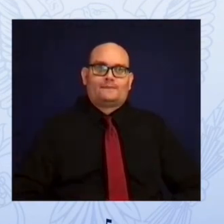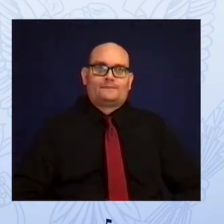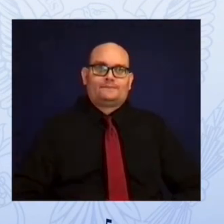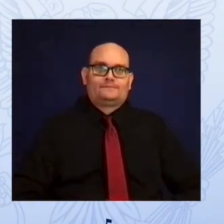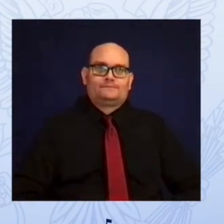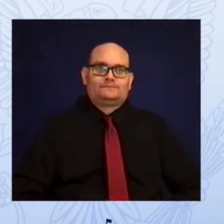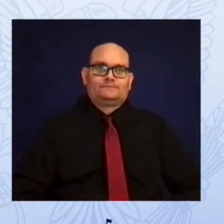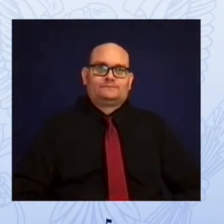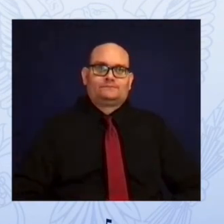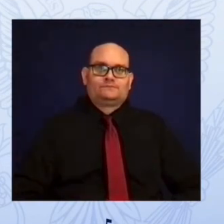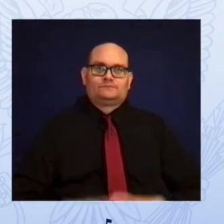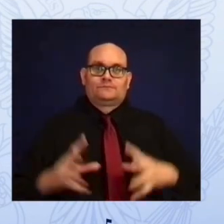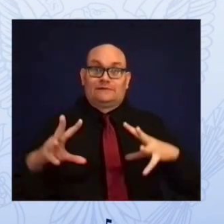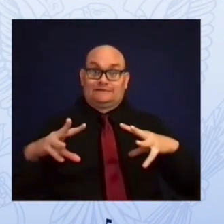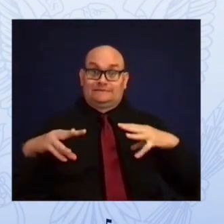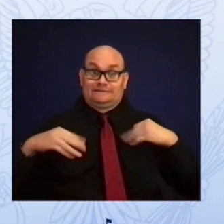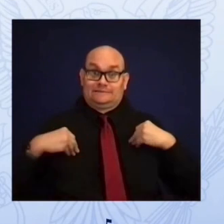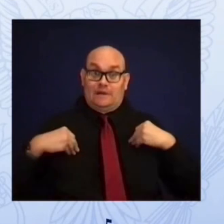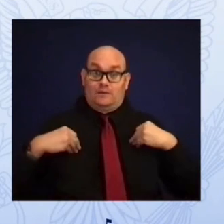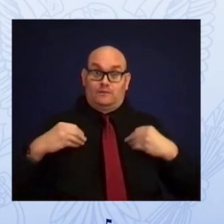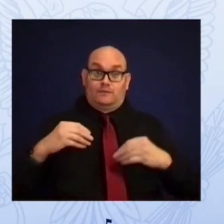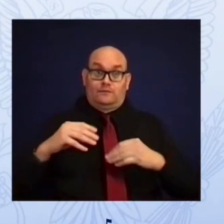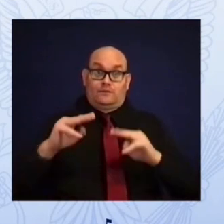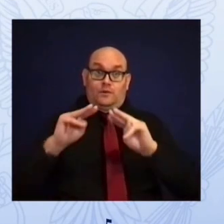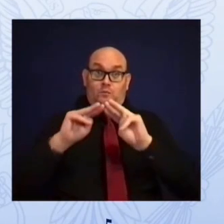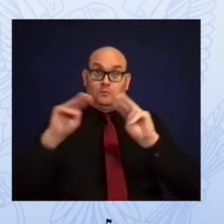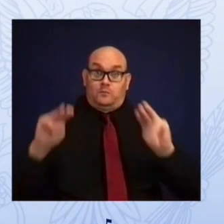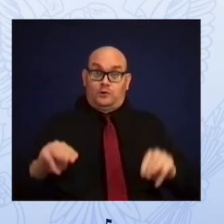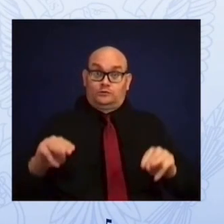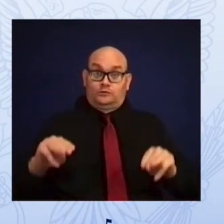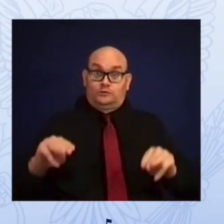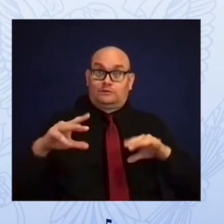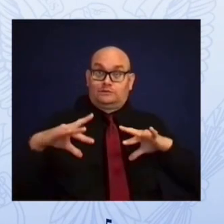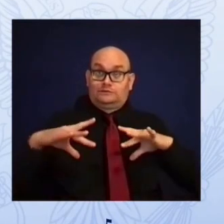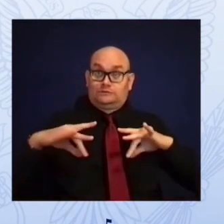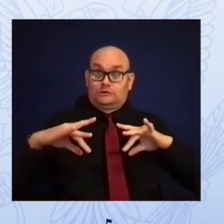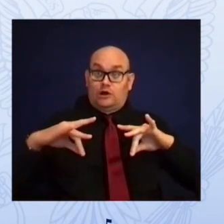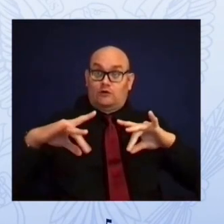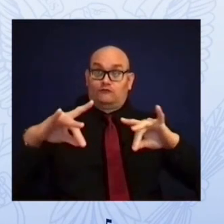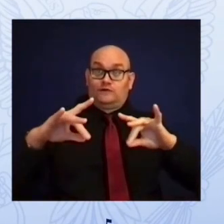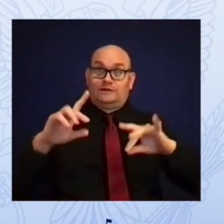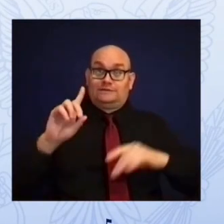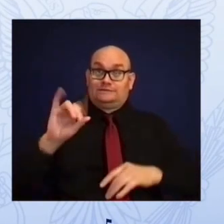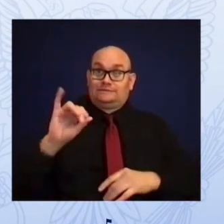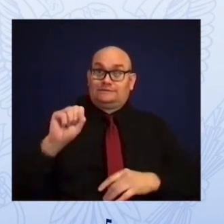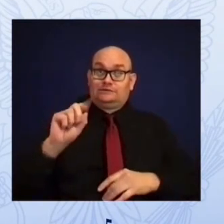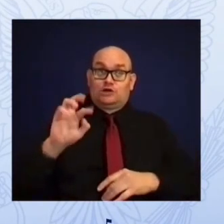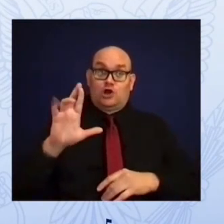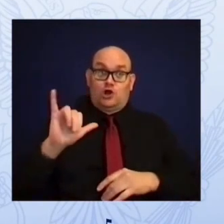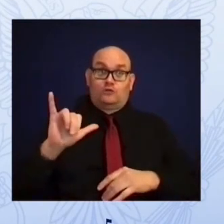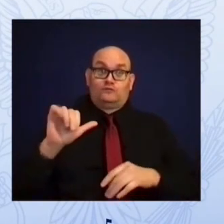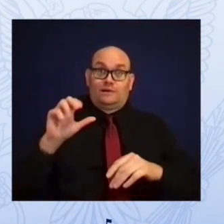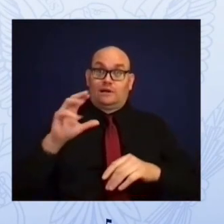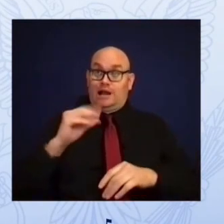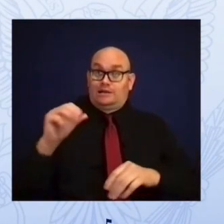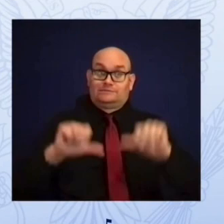Accepting on behalf of the Museum of Discovery and Science, President and CEO Joseph Cox and Philip